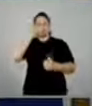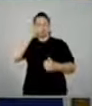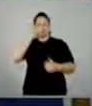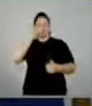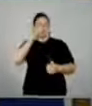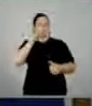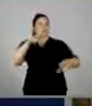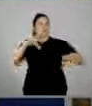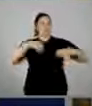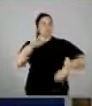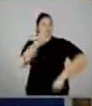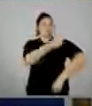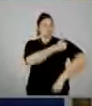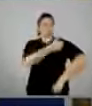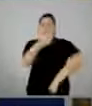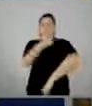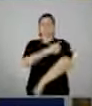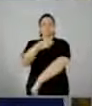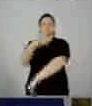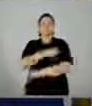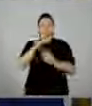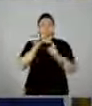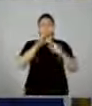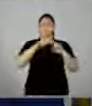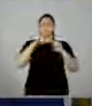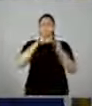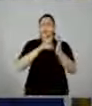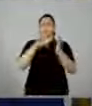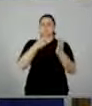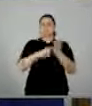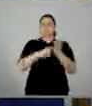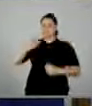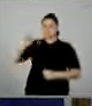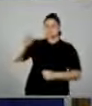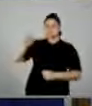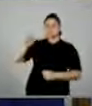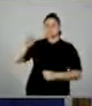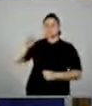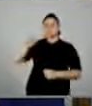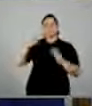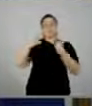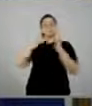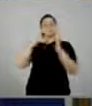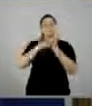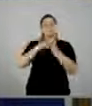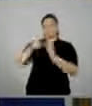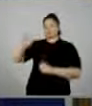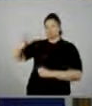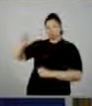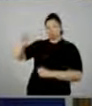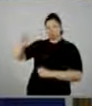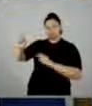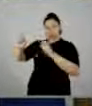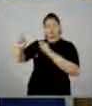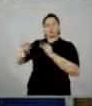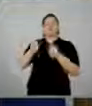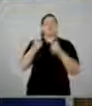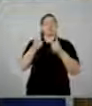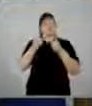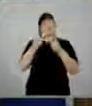Pfizer vial. One of the advantages of the AstraZeneca vial, and that's why I said earlier, it's important